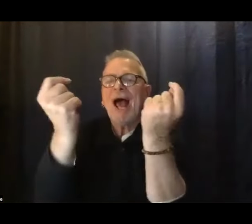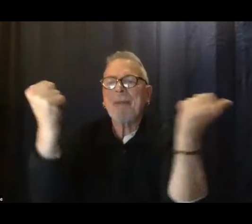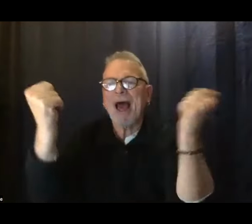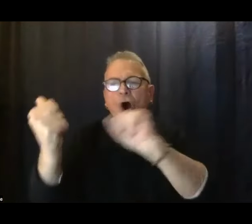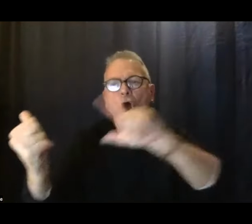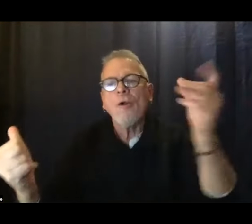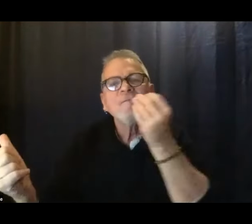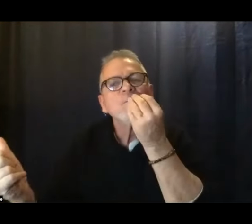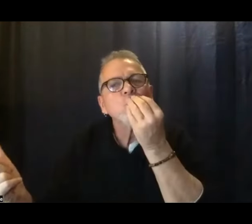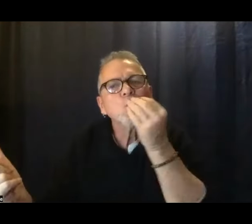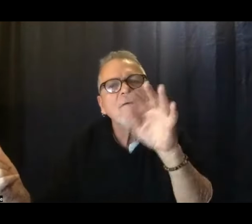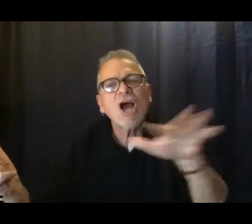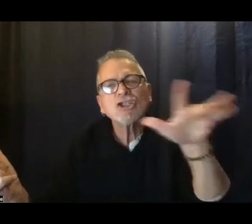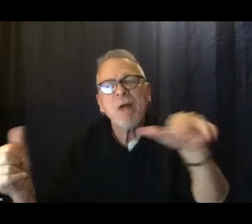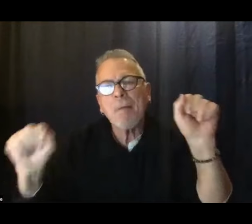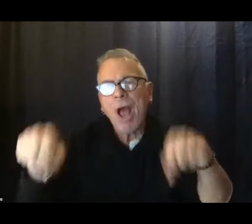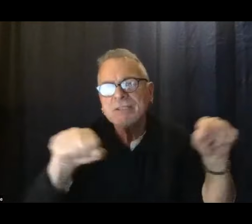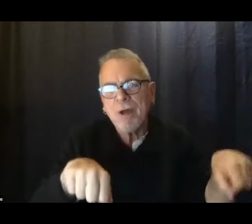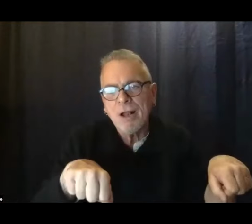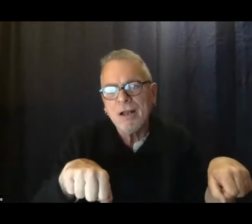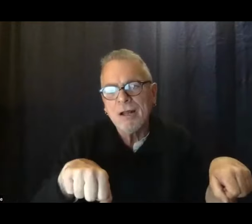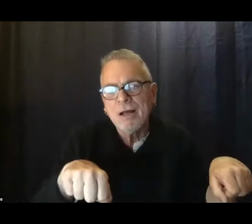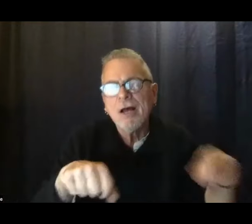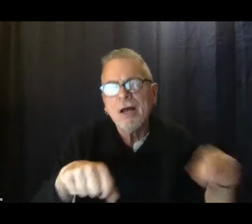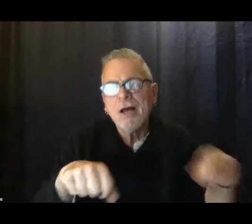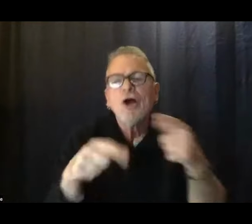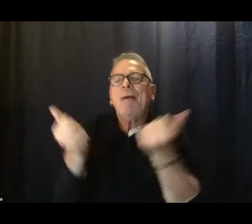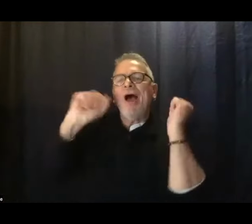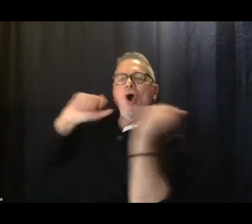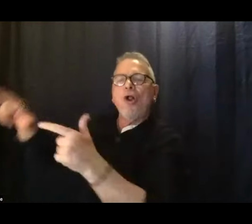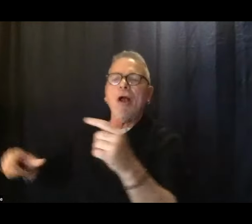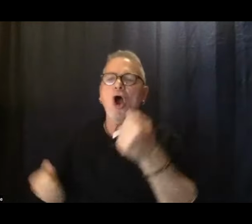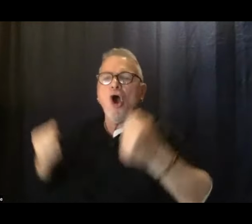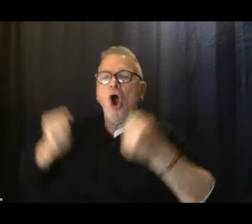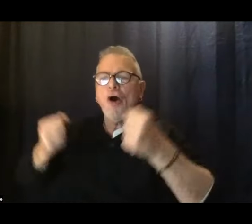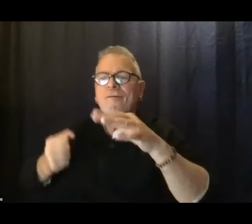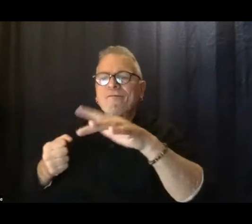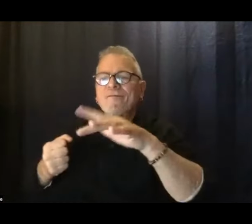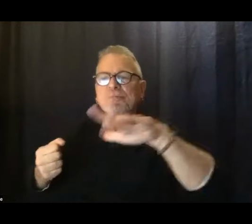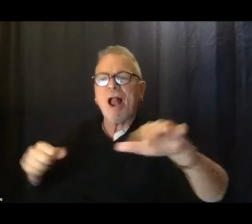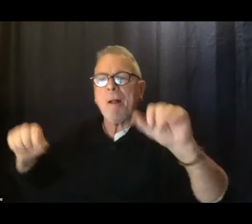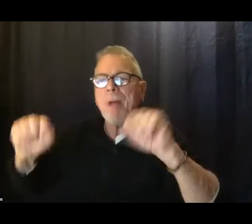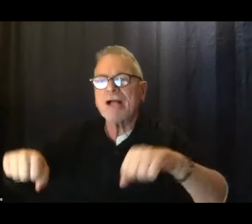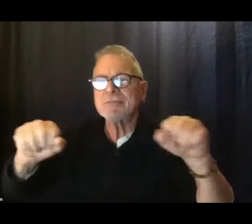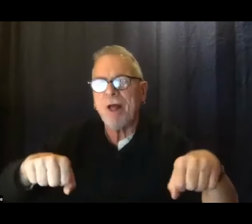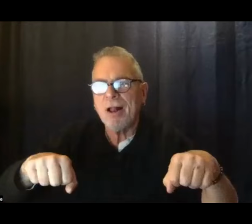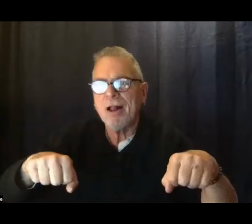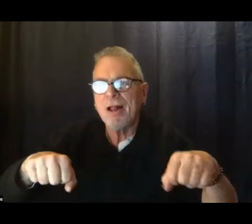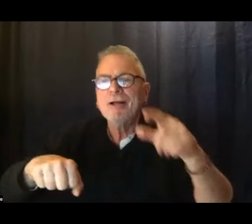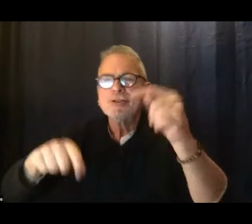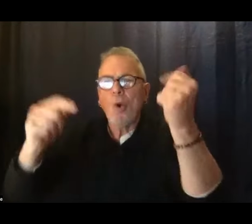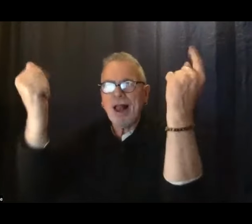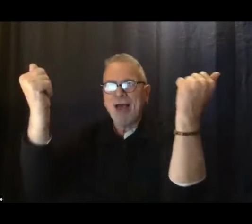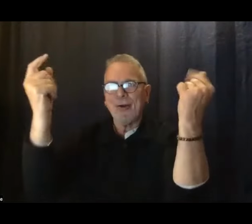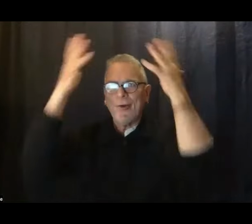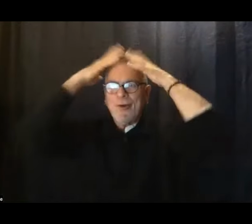We know there's a computer, so automatically you can eliminate food categories. That's not going to show up. You can anything